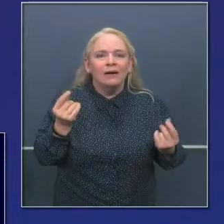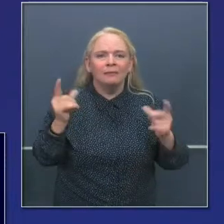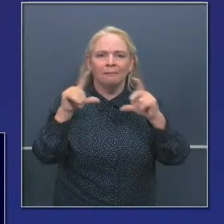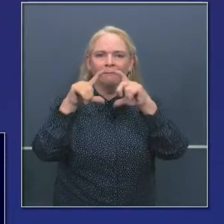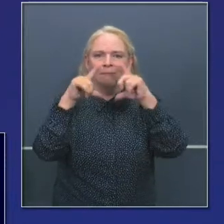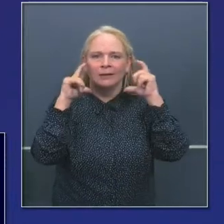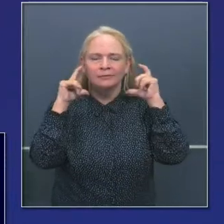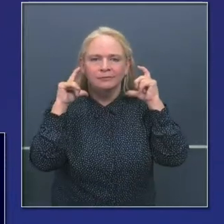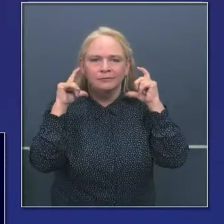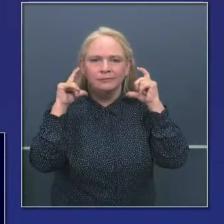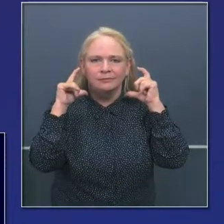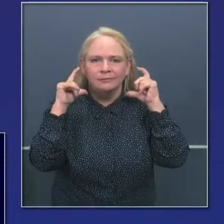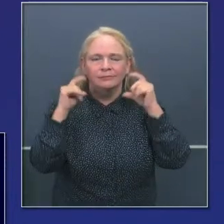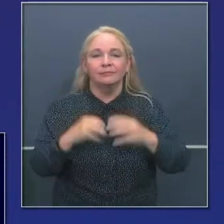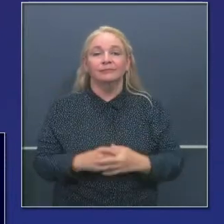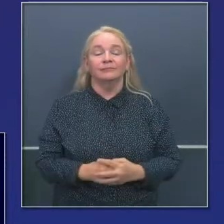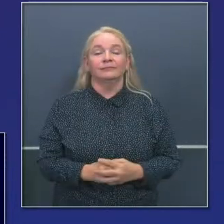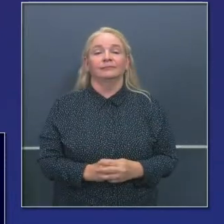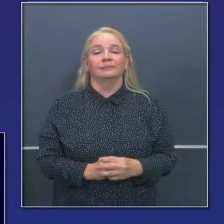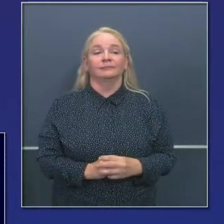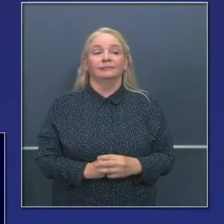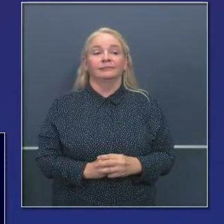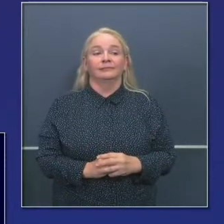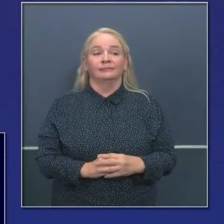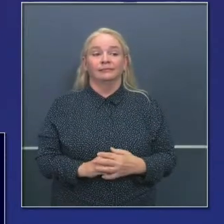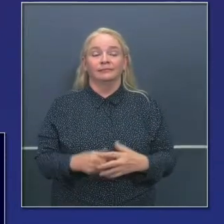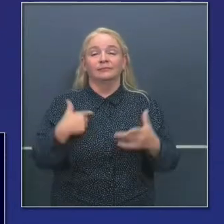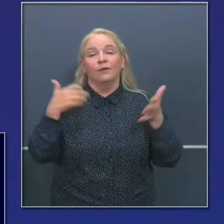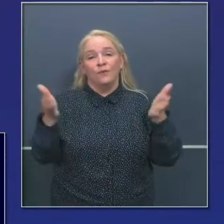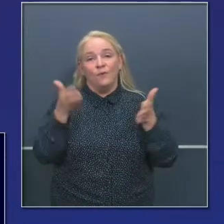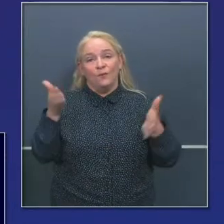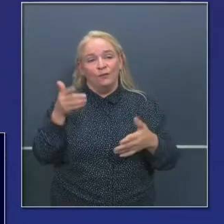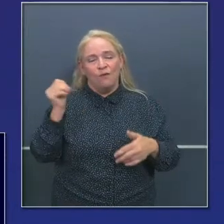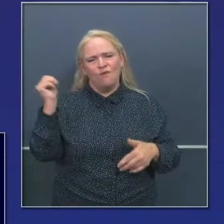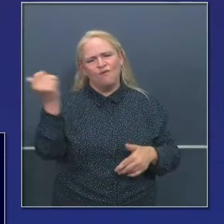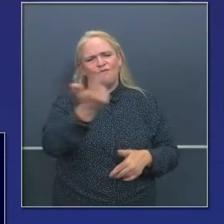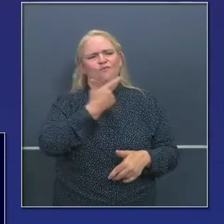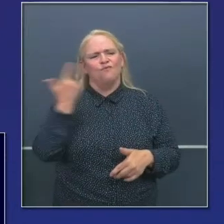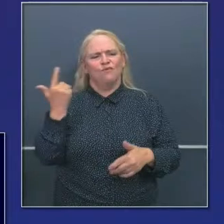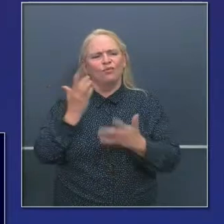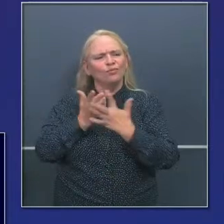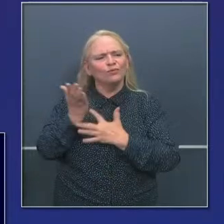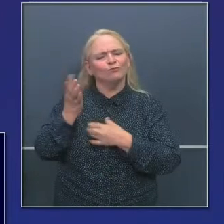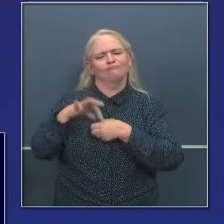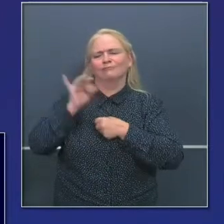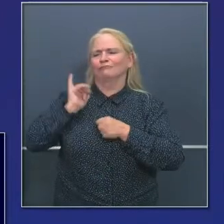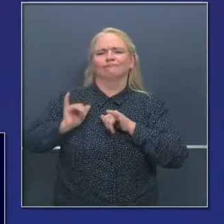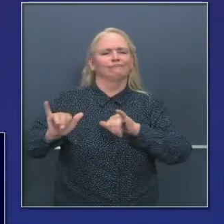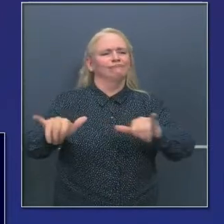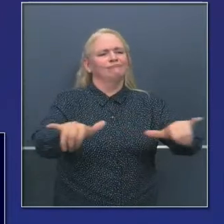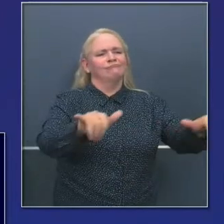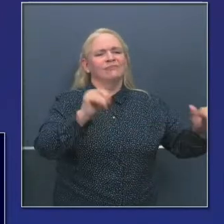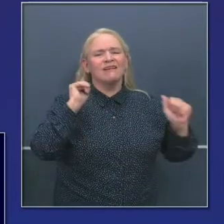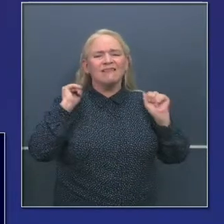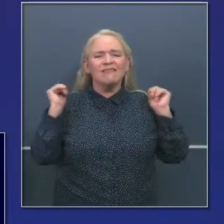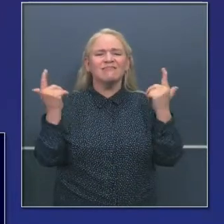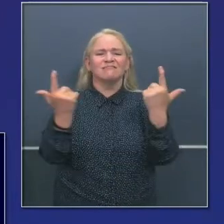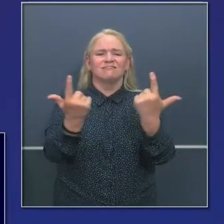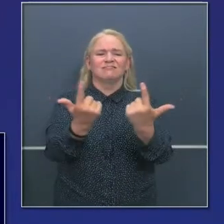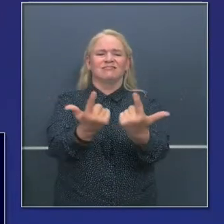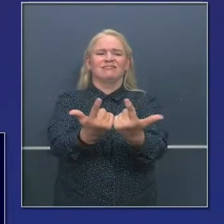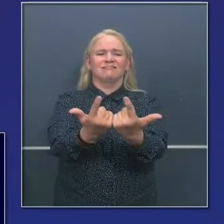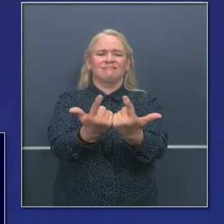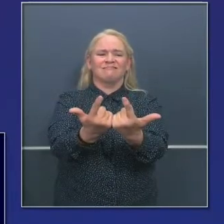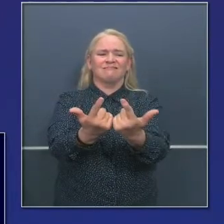a face covering. And I want to just encourage all of you in the spirit that brings us this PSA, that brings this new